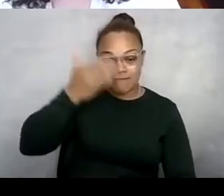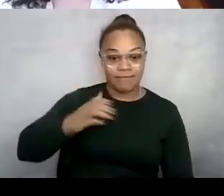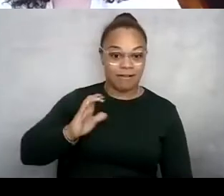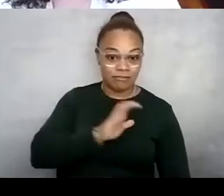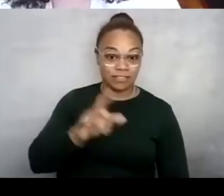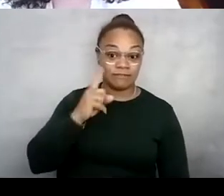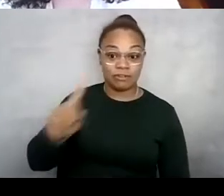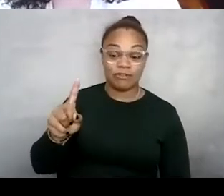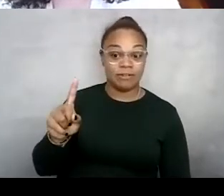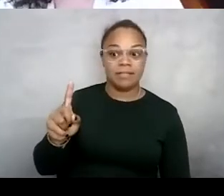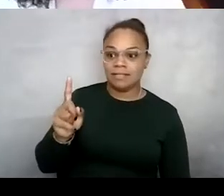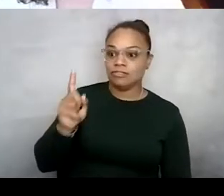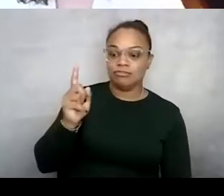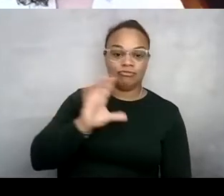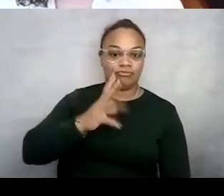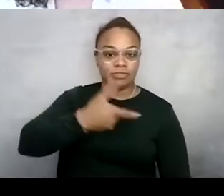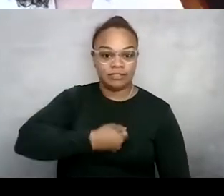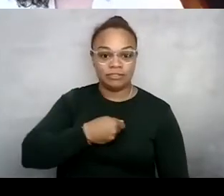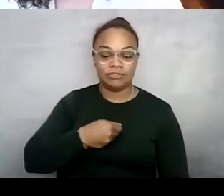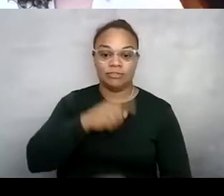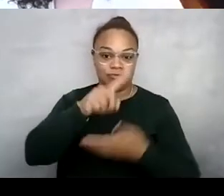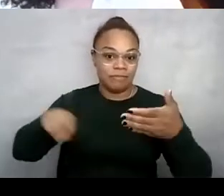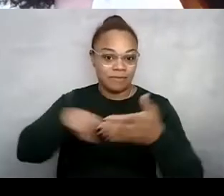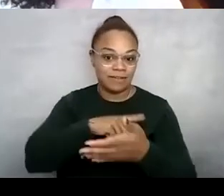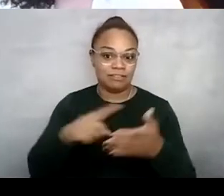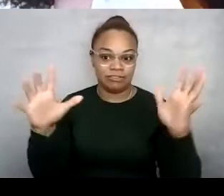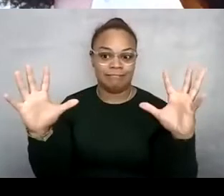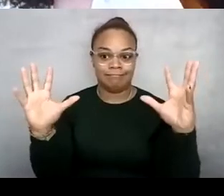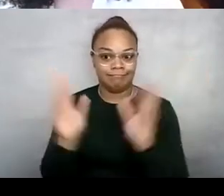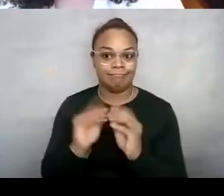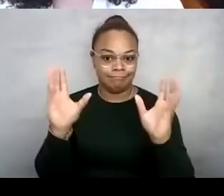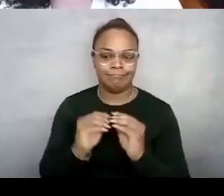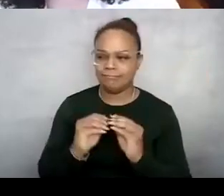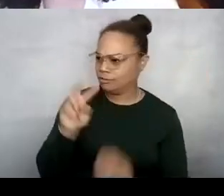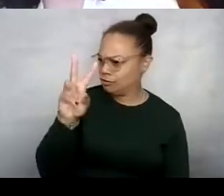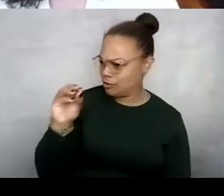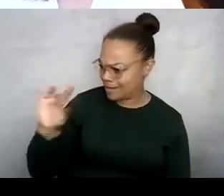transgender discrimination hearing. That was in 2008.